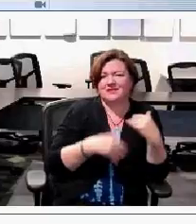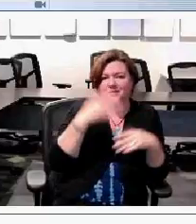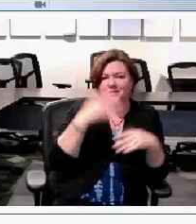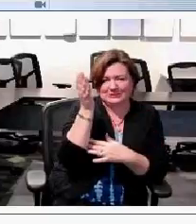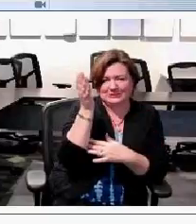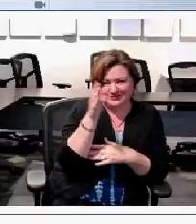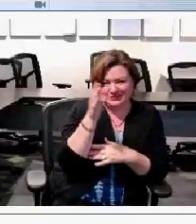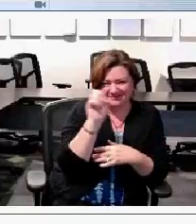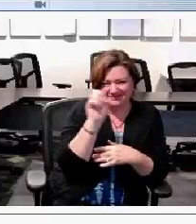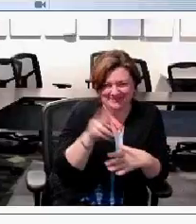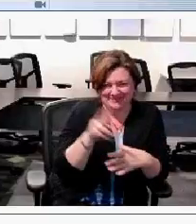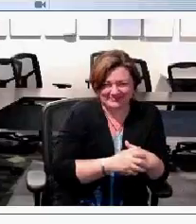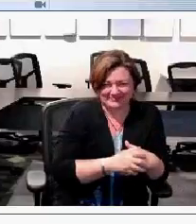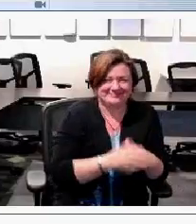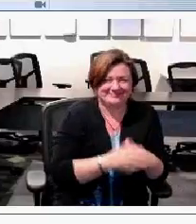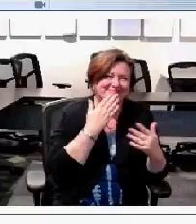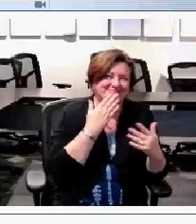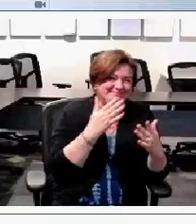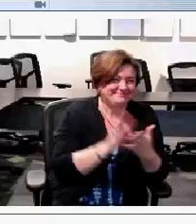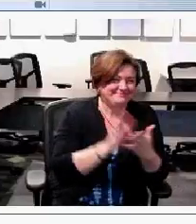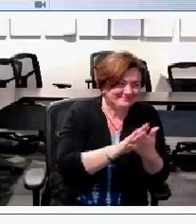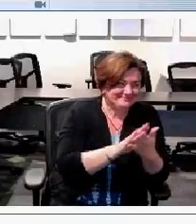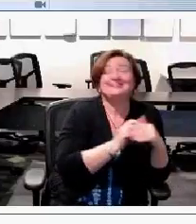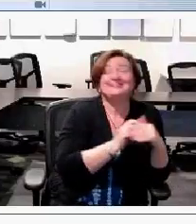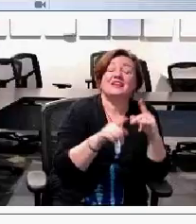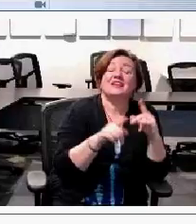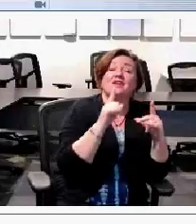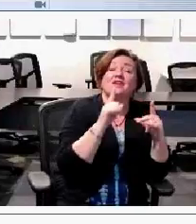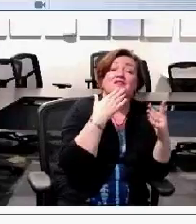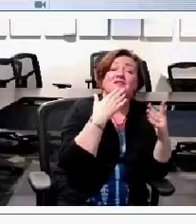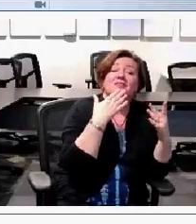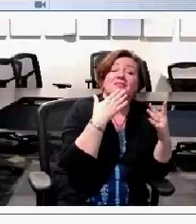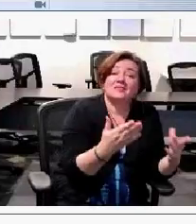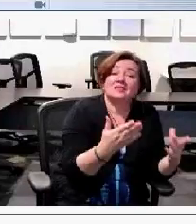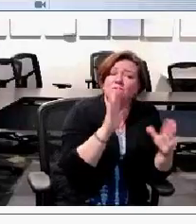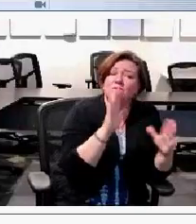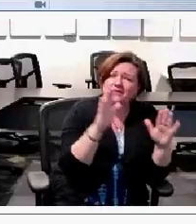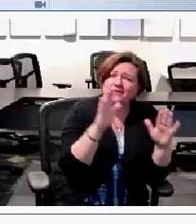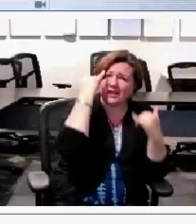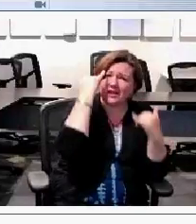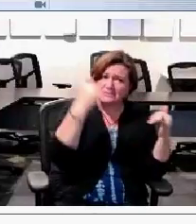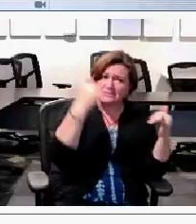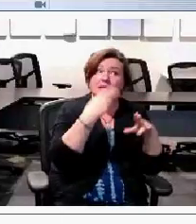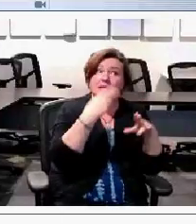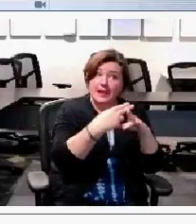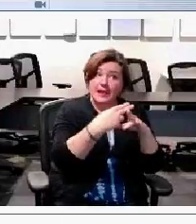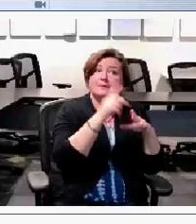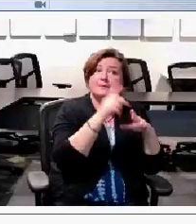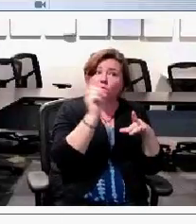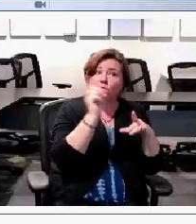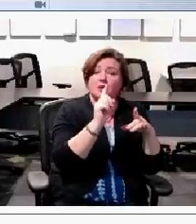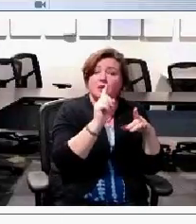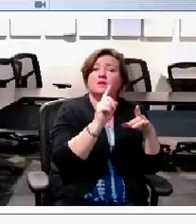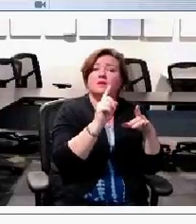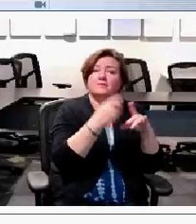presentation. Seven great suggestions. I'll put about the names and locations,